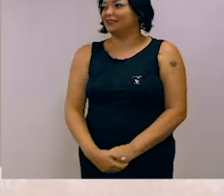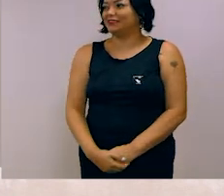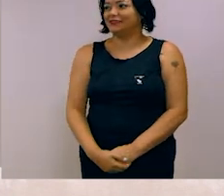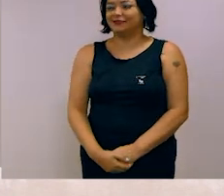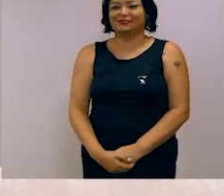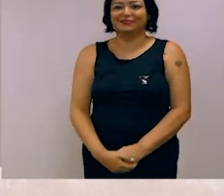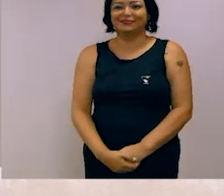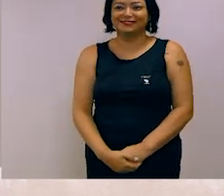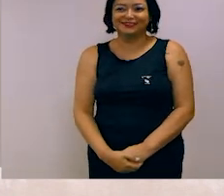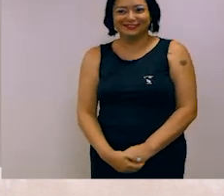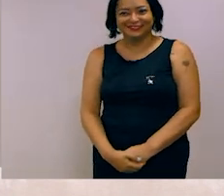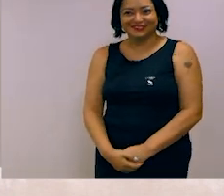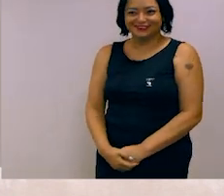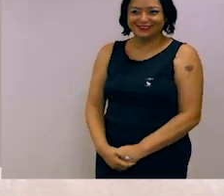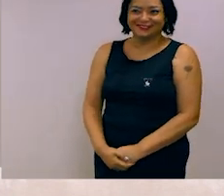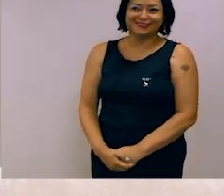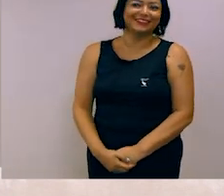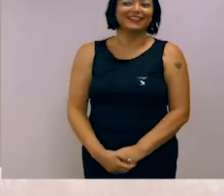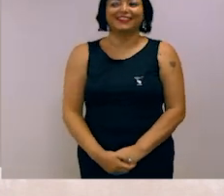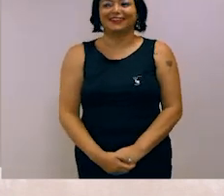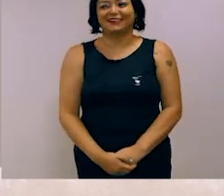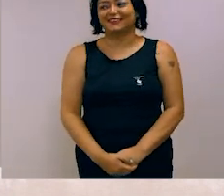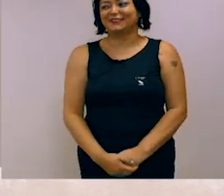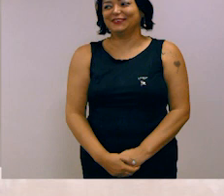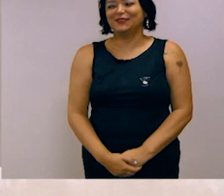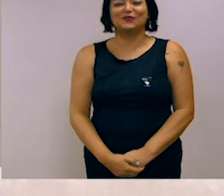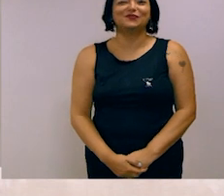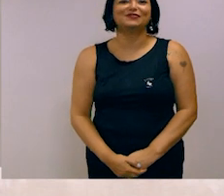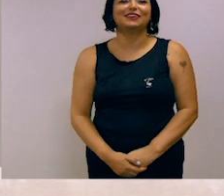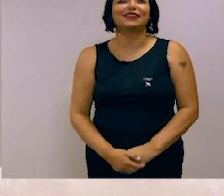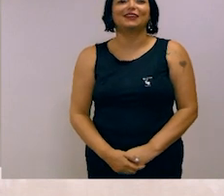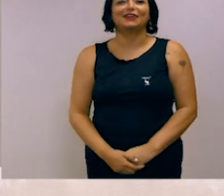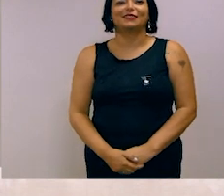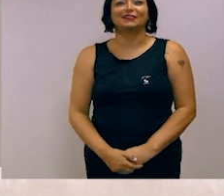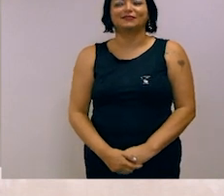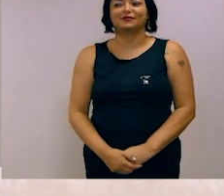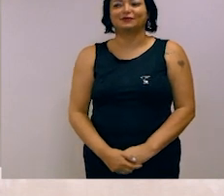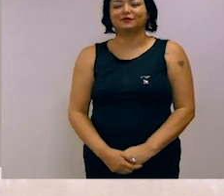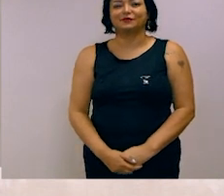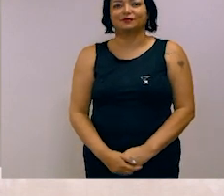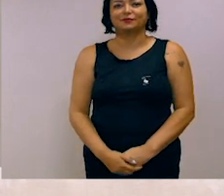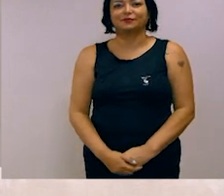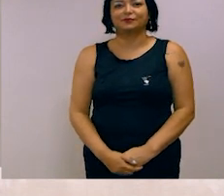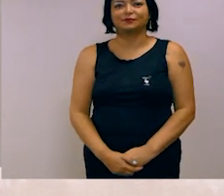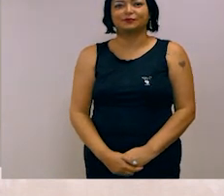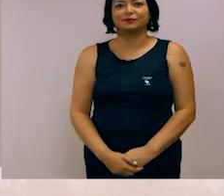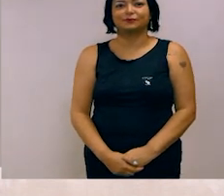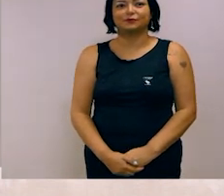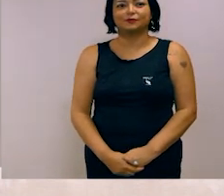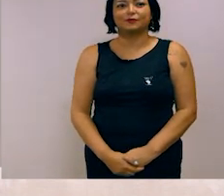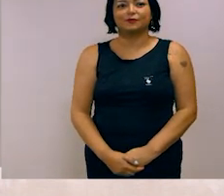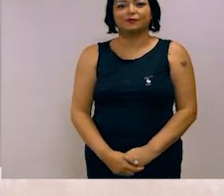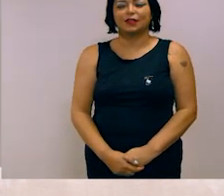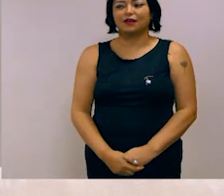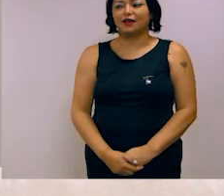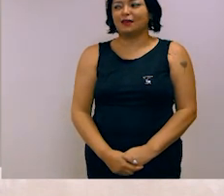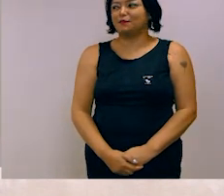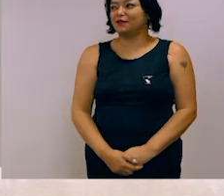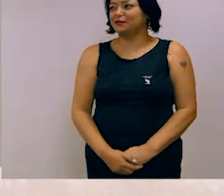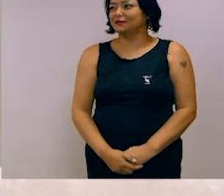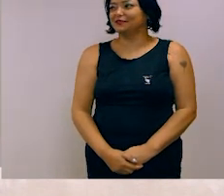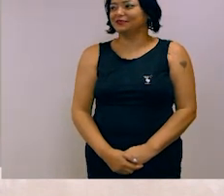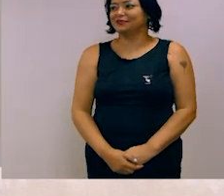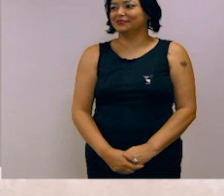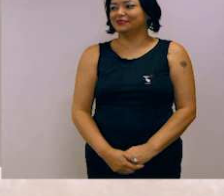and how they see it as their work in their future. So what we learned from this